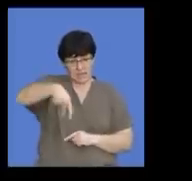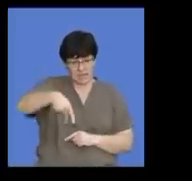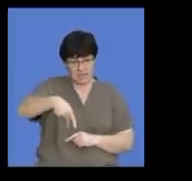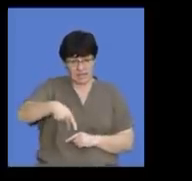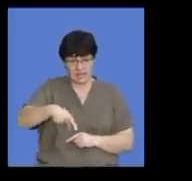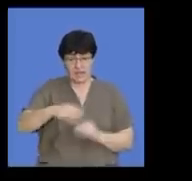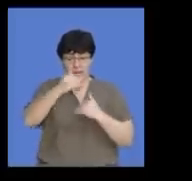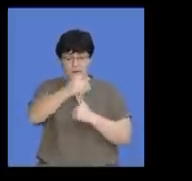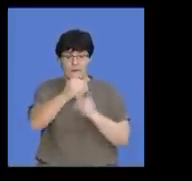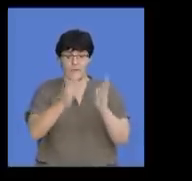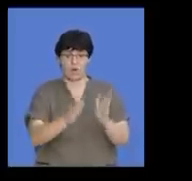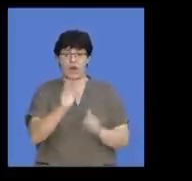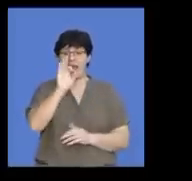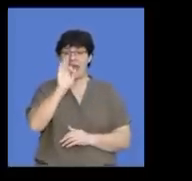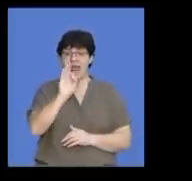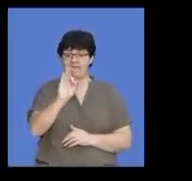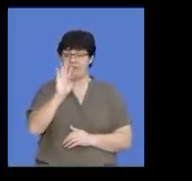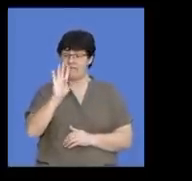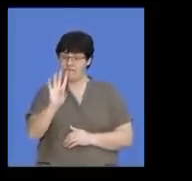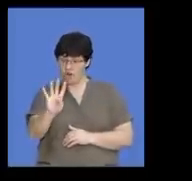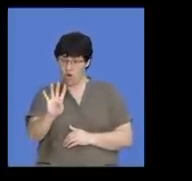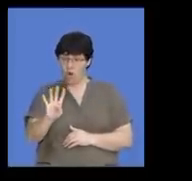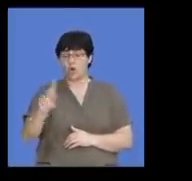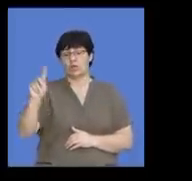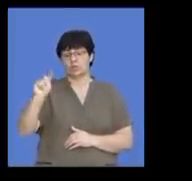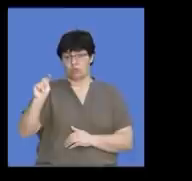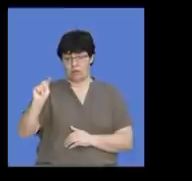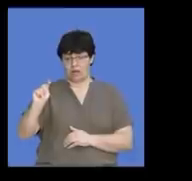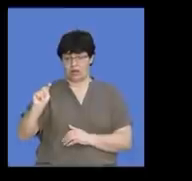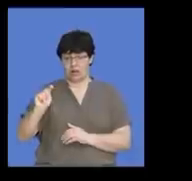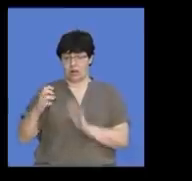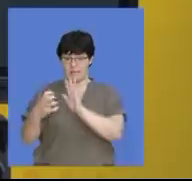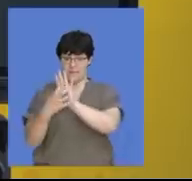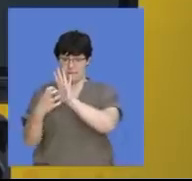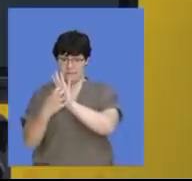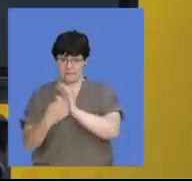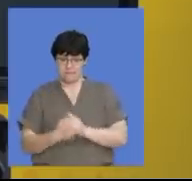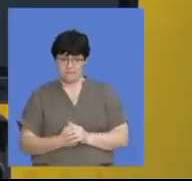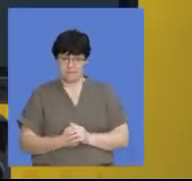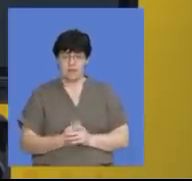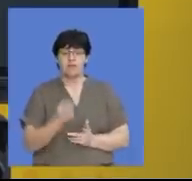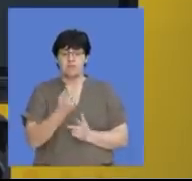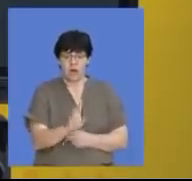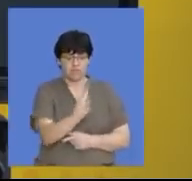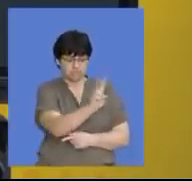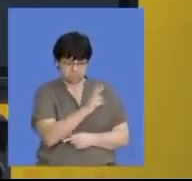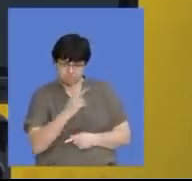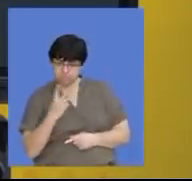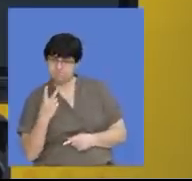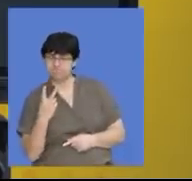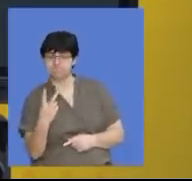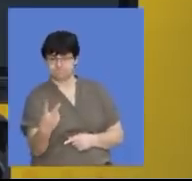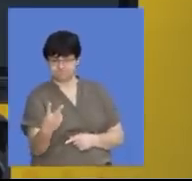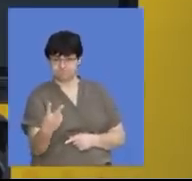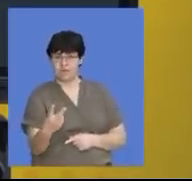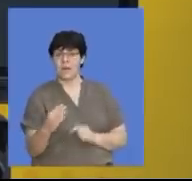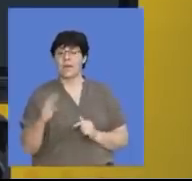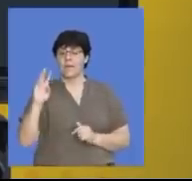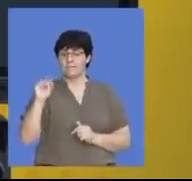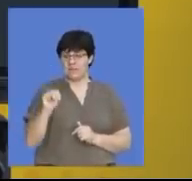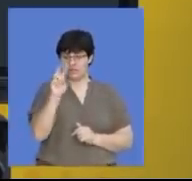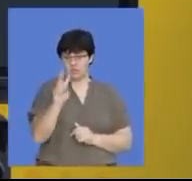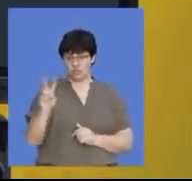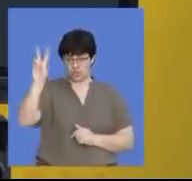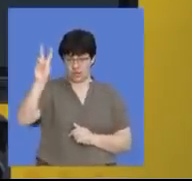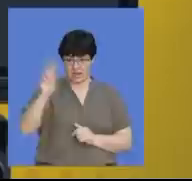in block F4 on the topographical map. In this example, we are converting our answer to meters